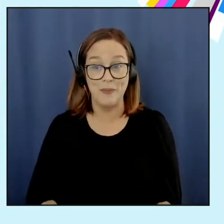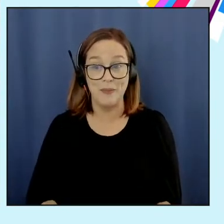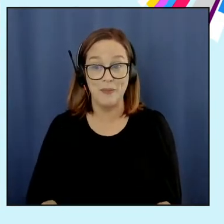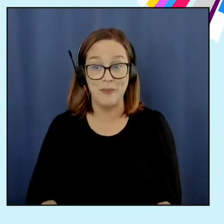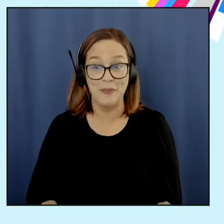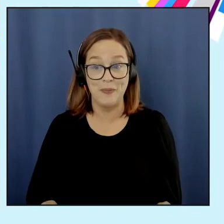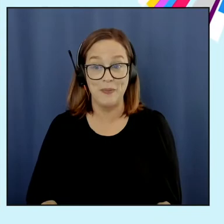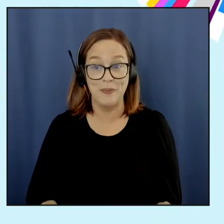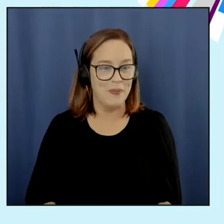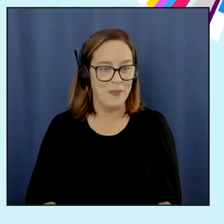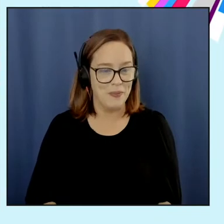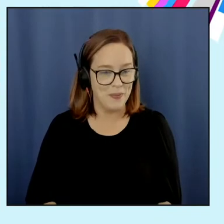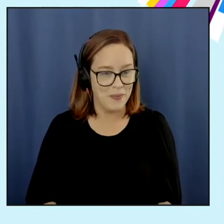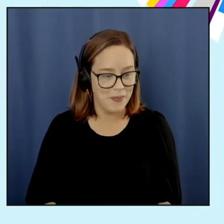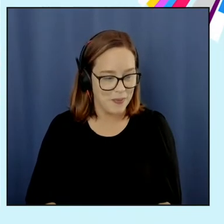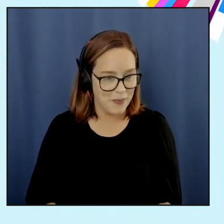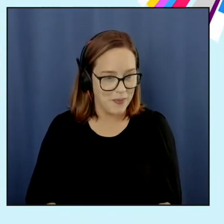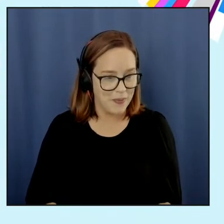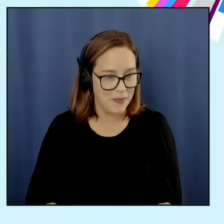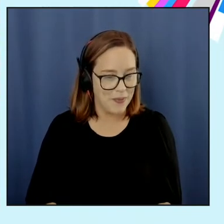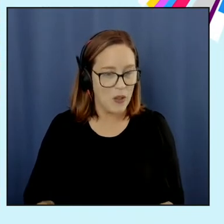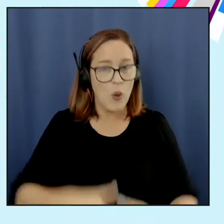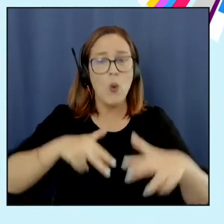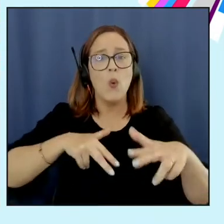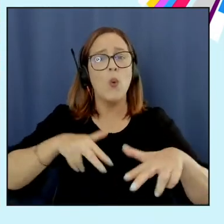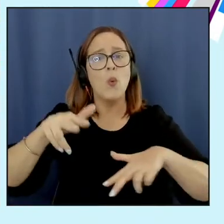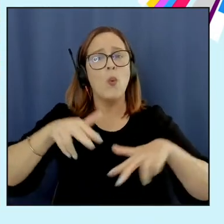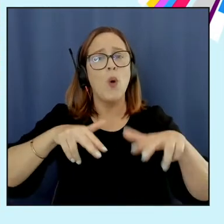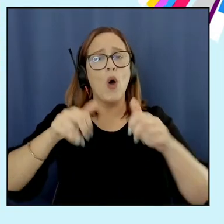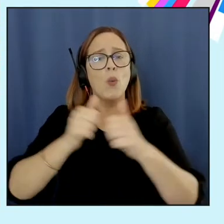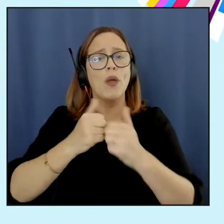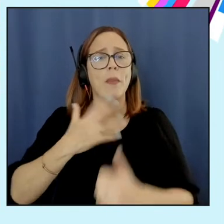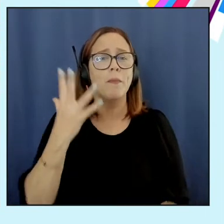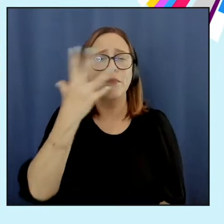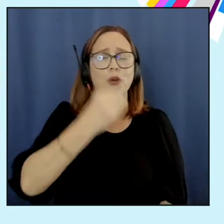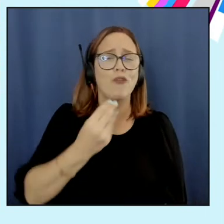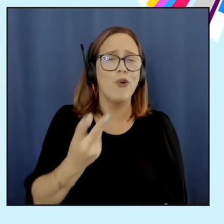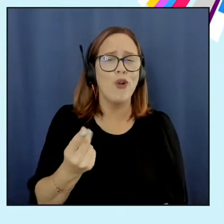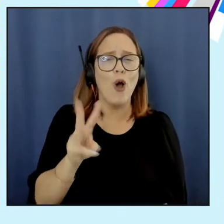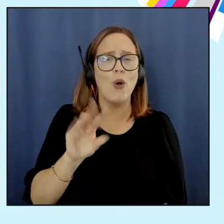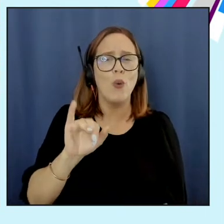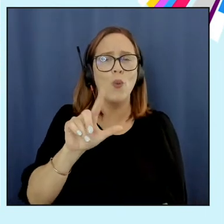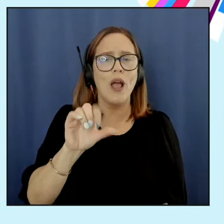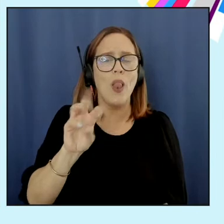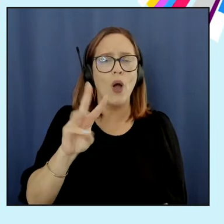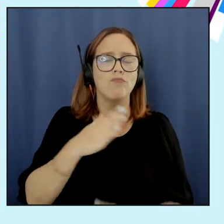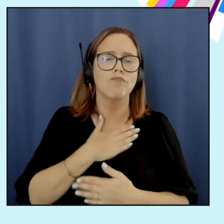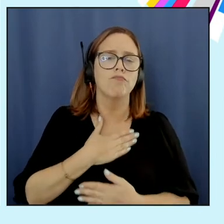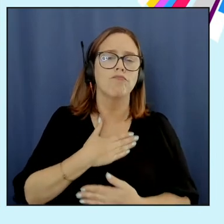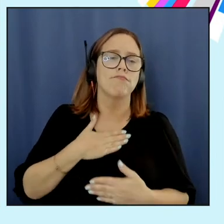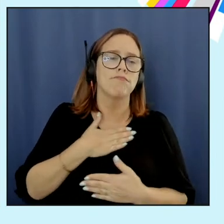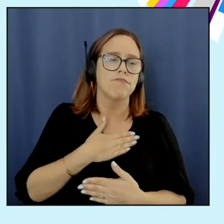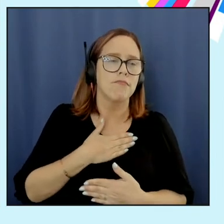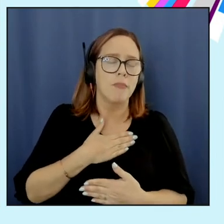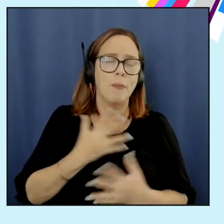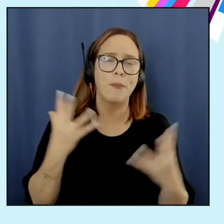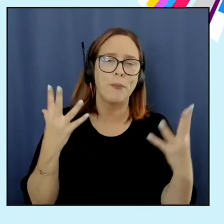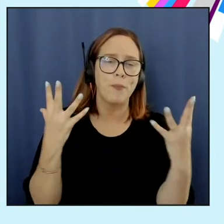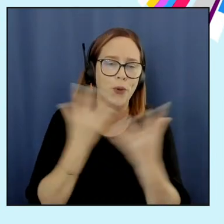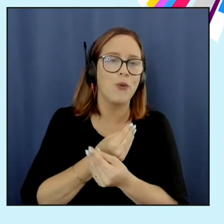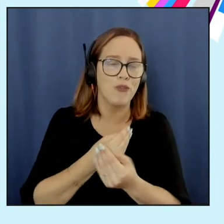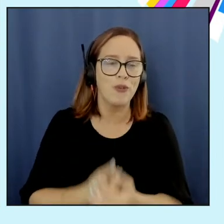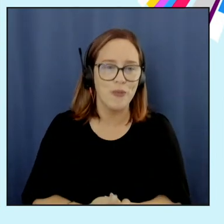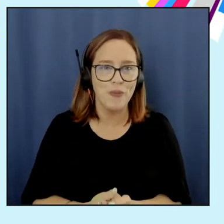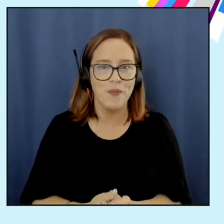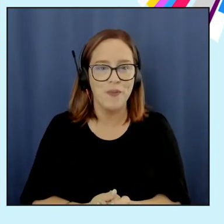I went for a walk with my beautiful dog, Willow, and I really enjoyed that. It was beautiful, and although it